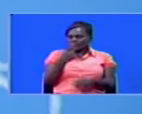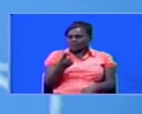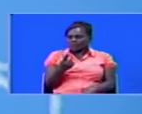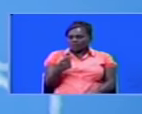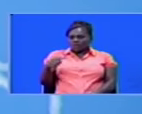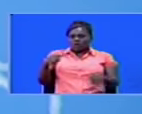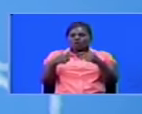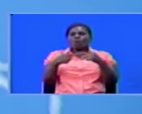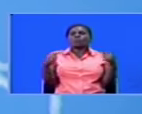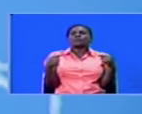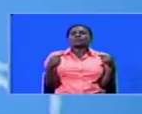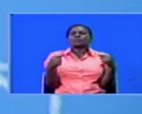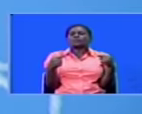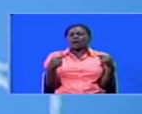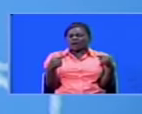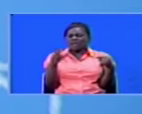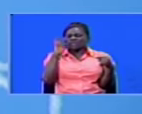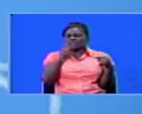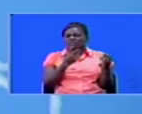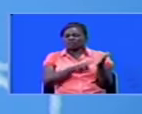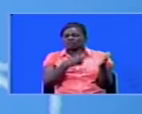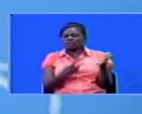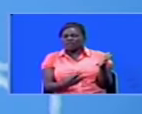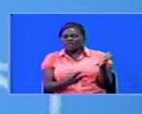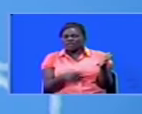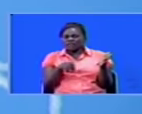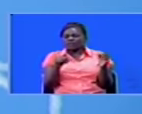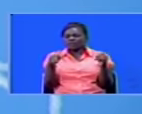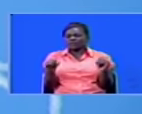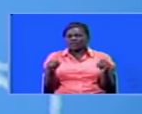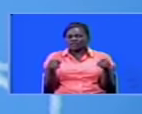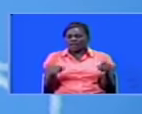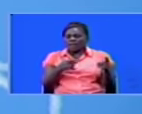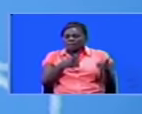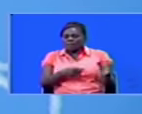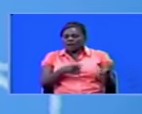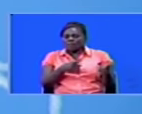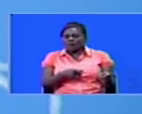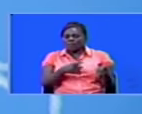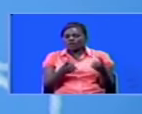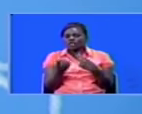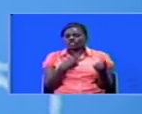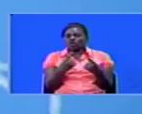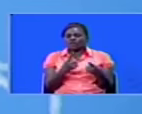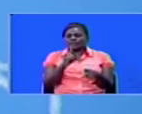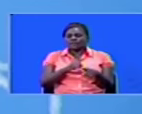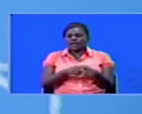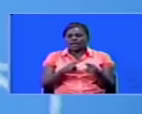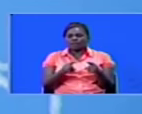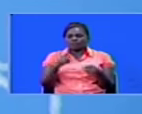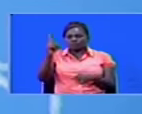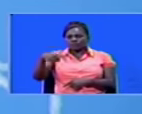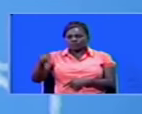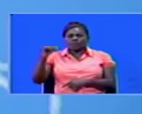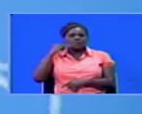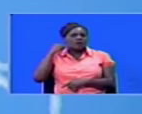that the opposition had sensed defeat, and that is why they were making all manner of accusations. They were speaking during an event to endorse